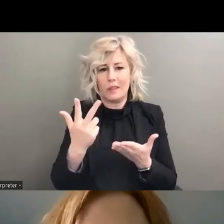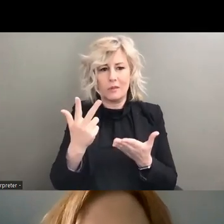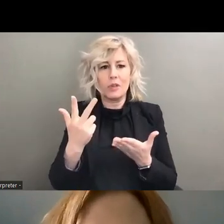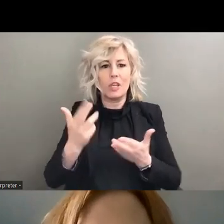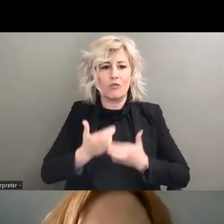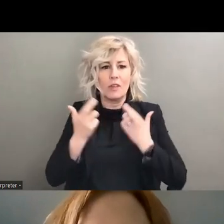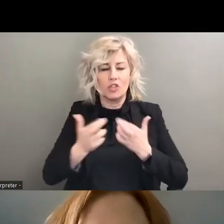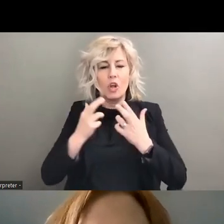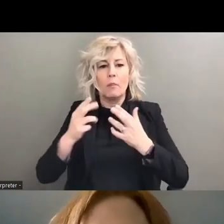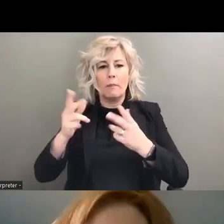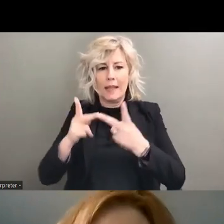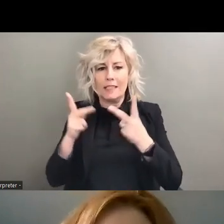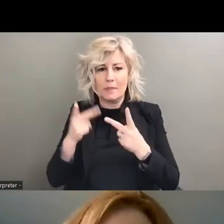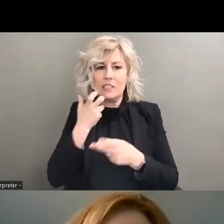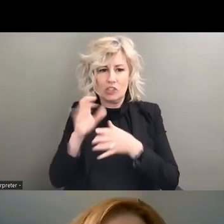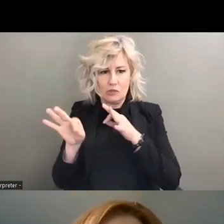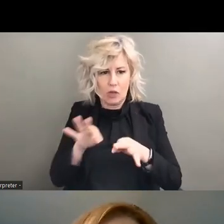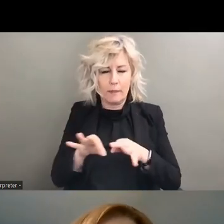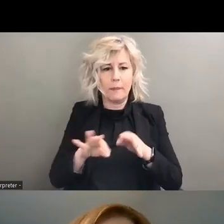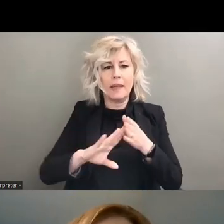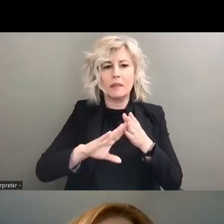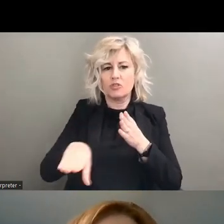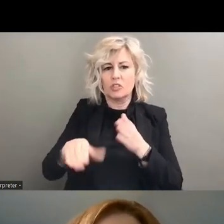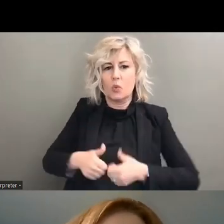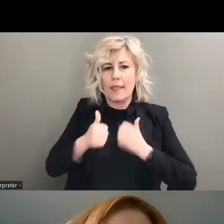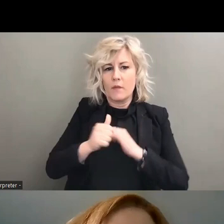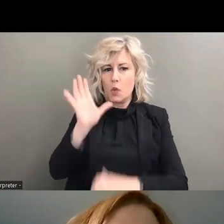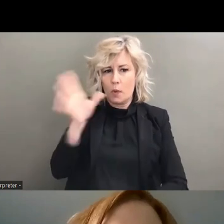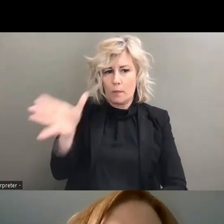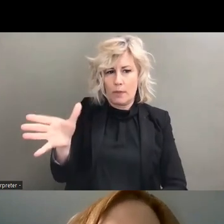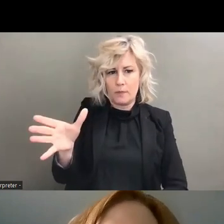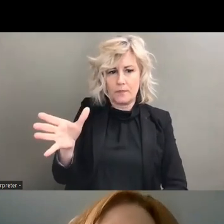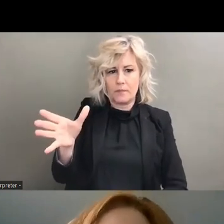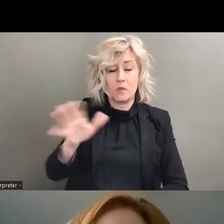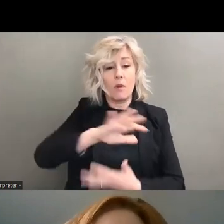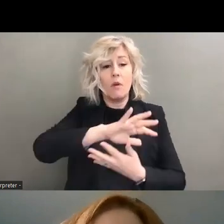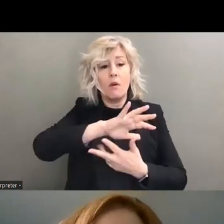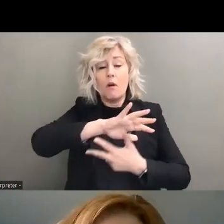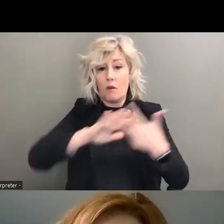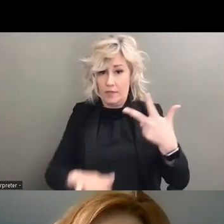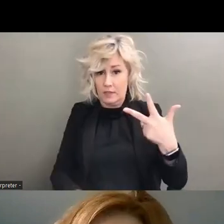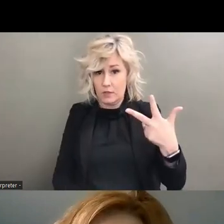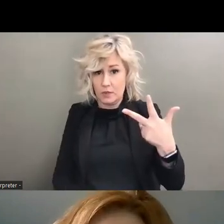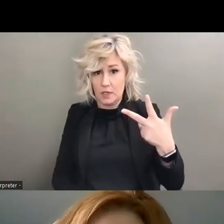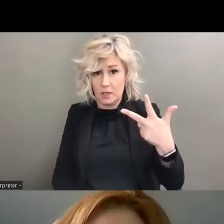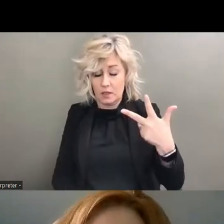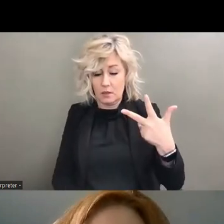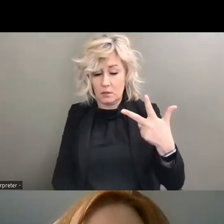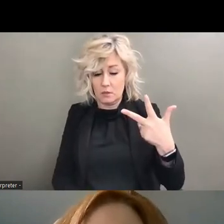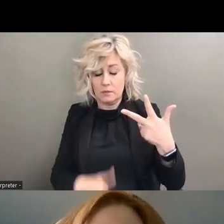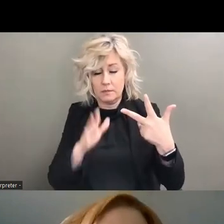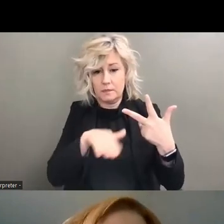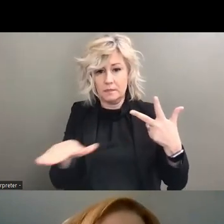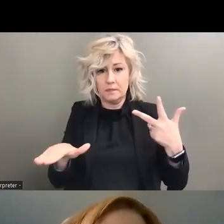Diane described, and again, discharged to a grandparent. All of these all of these children